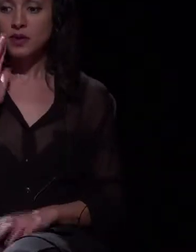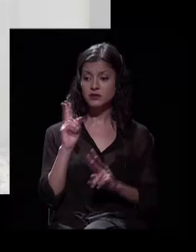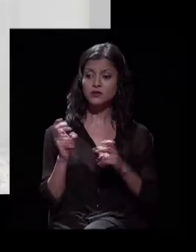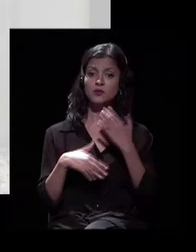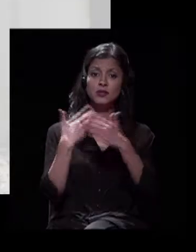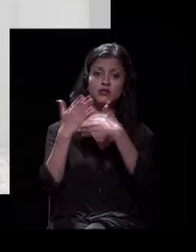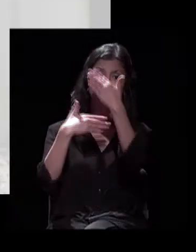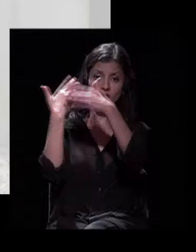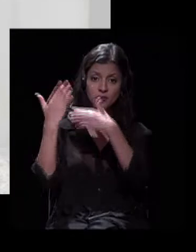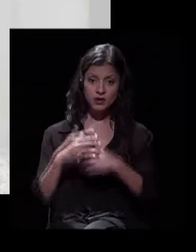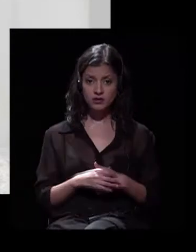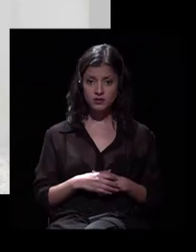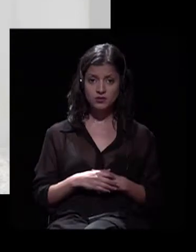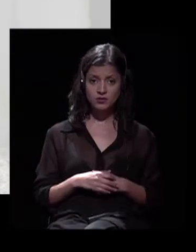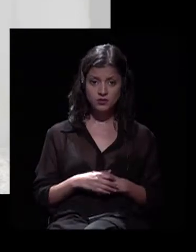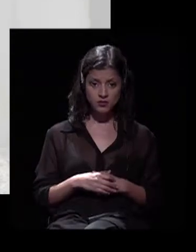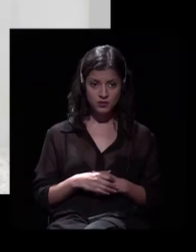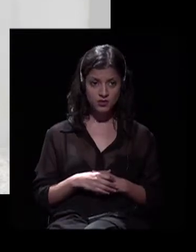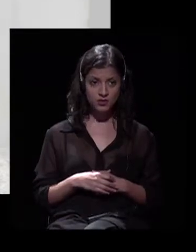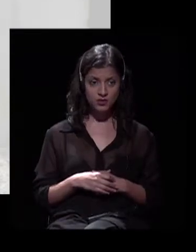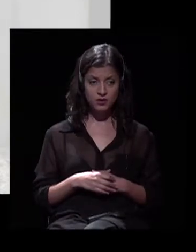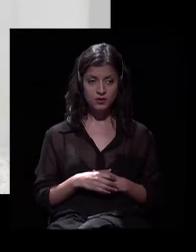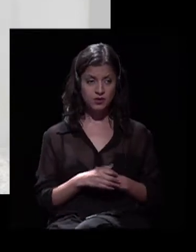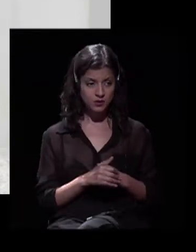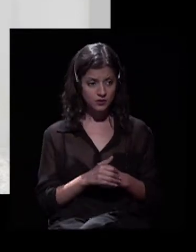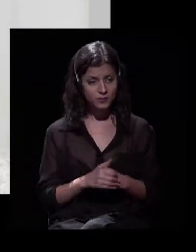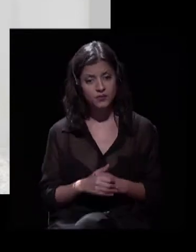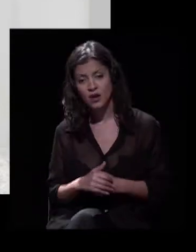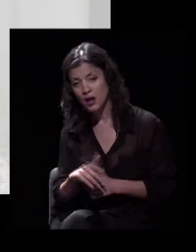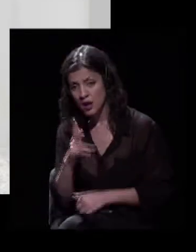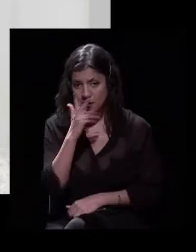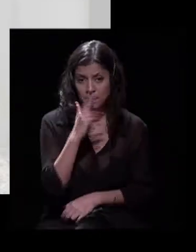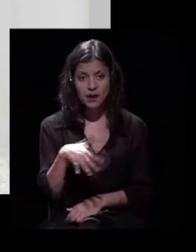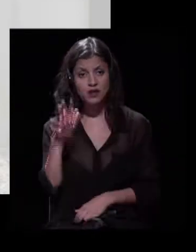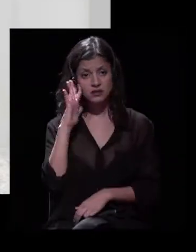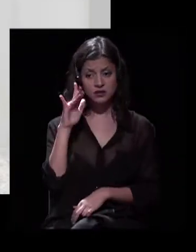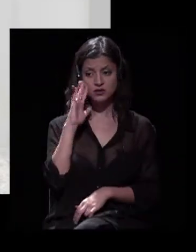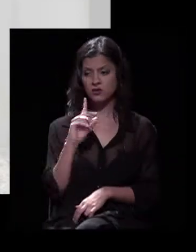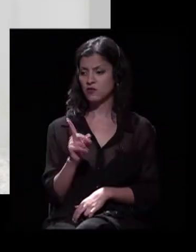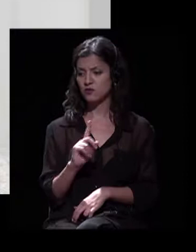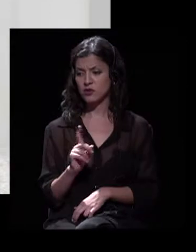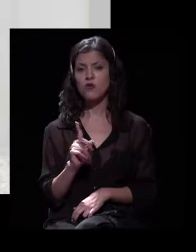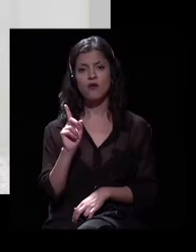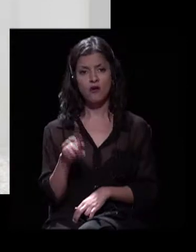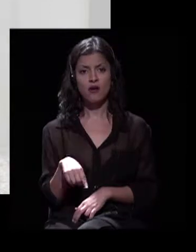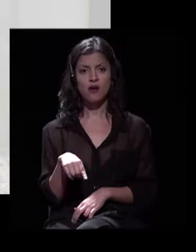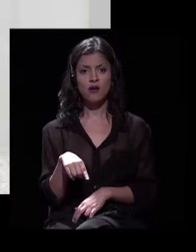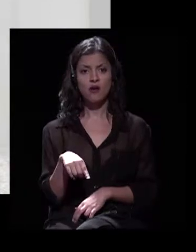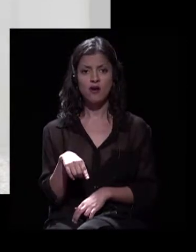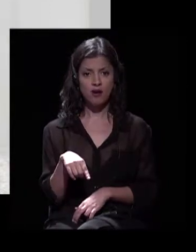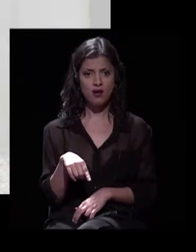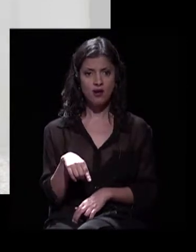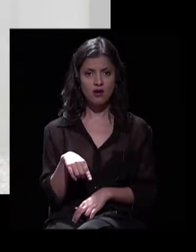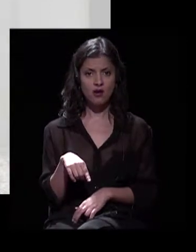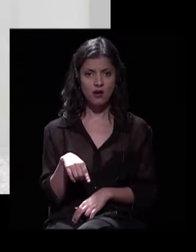not only a delusion, but that it essentially guaranteed the flow of resources and labor from the impoverished peripheries that was necessary